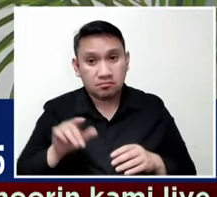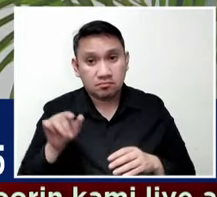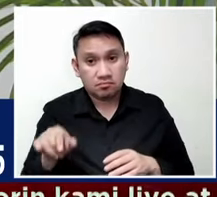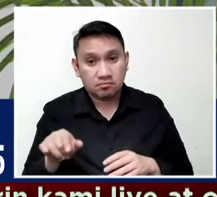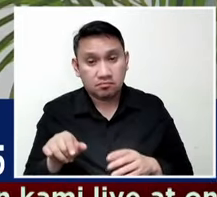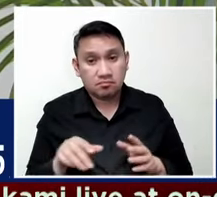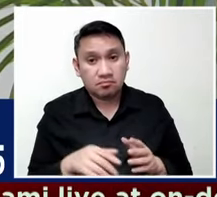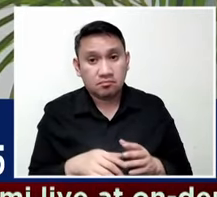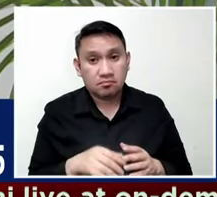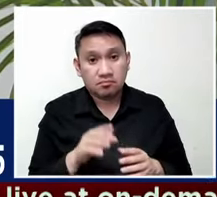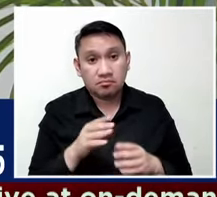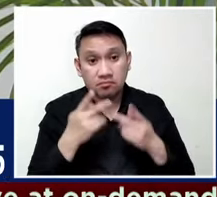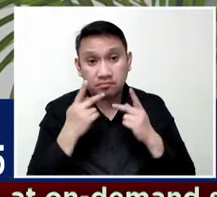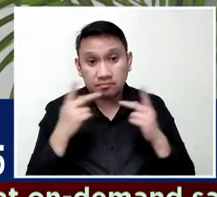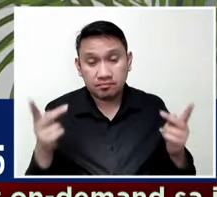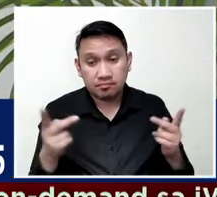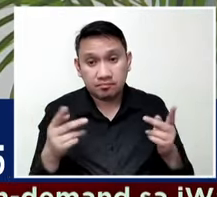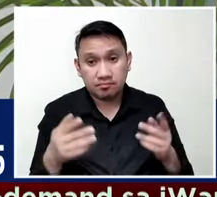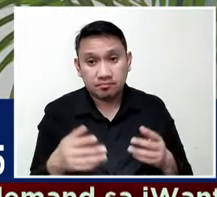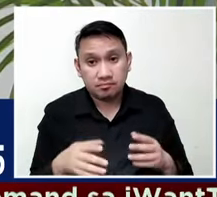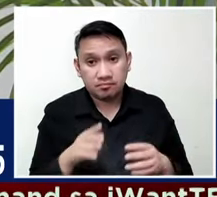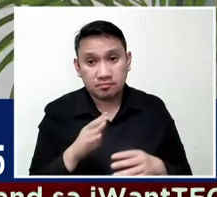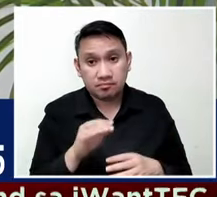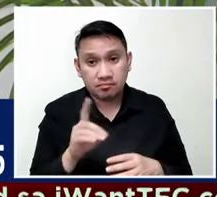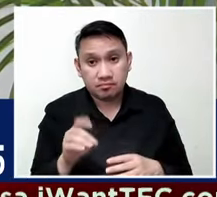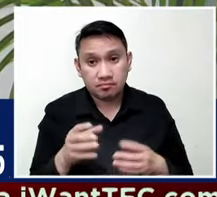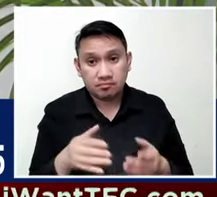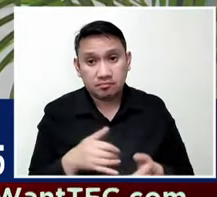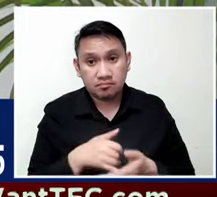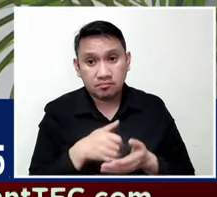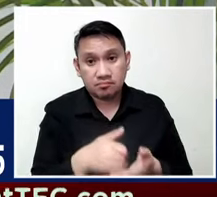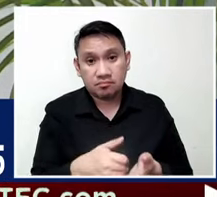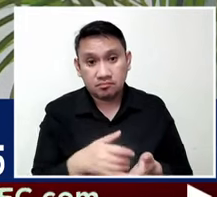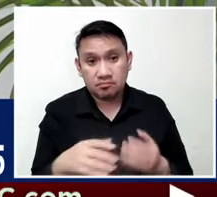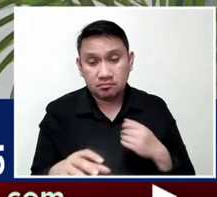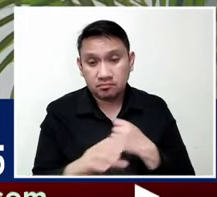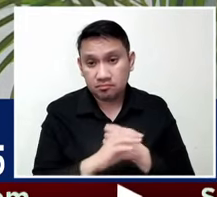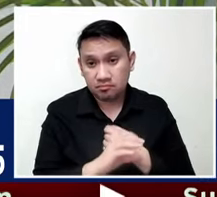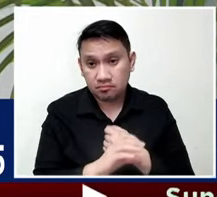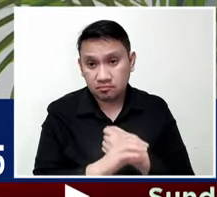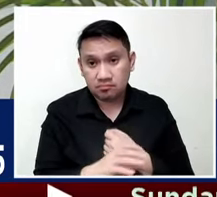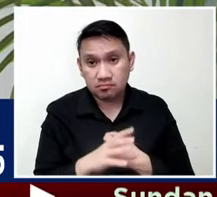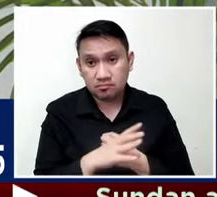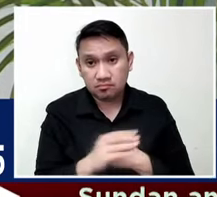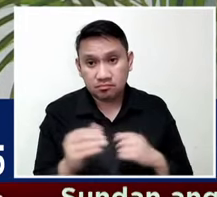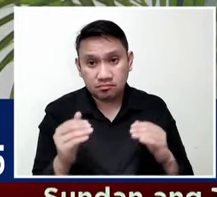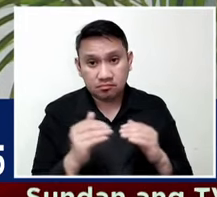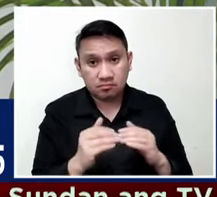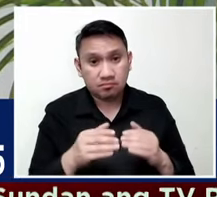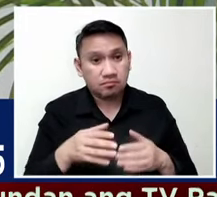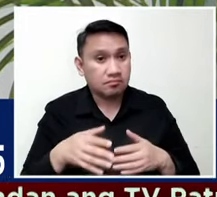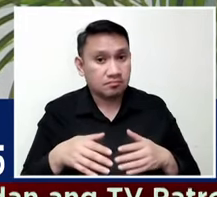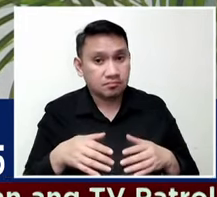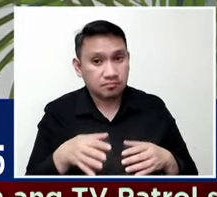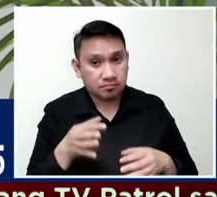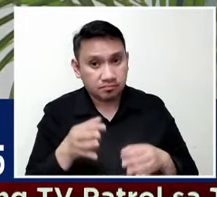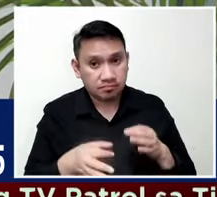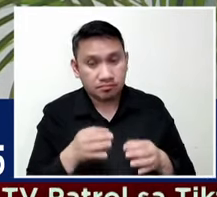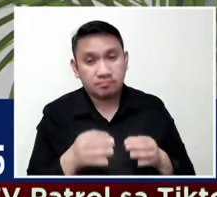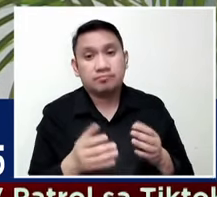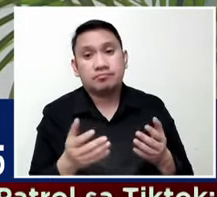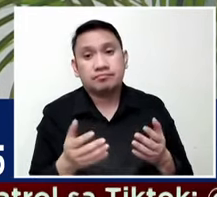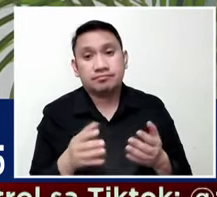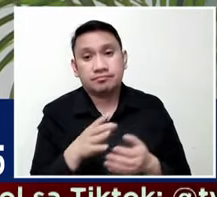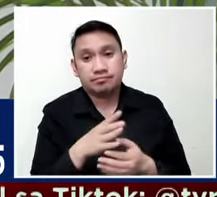public bidding or award of the contract. It cited considerations of equity, justice, practicality, and